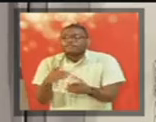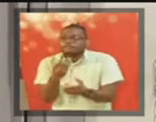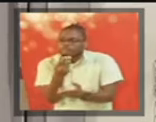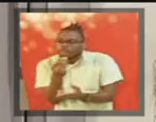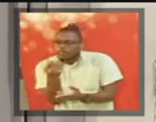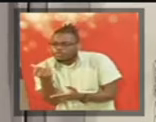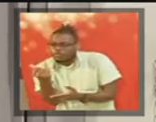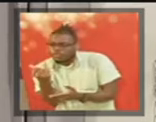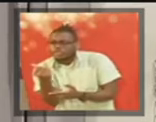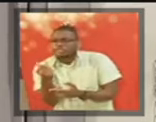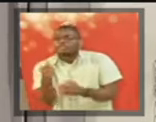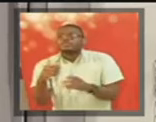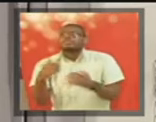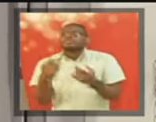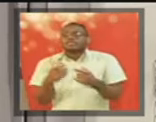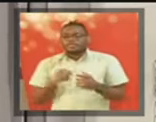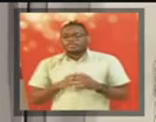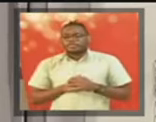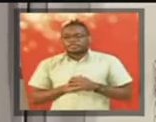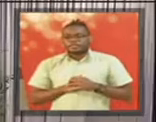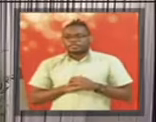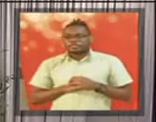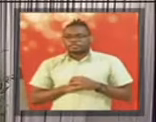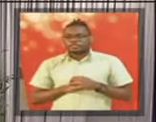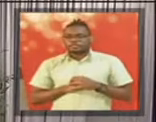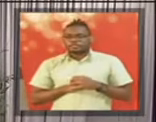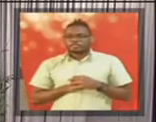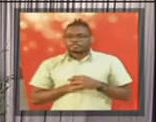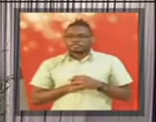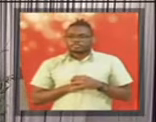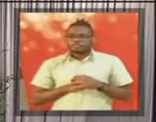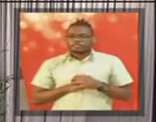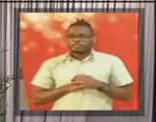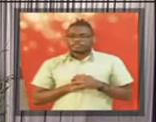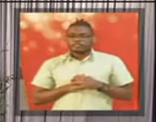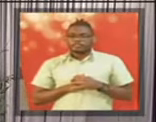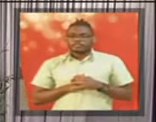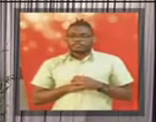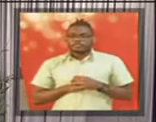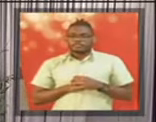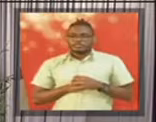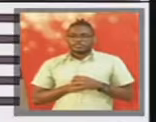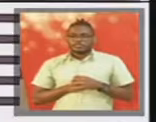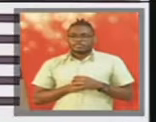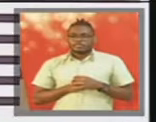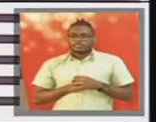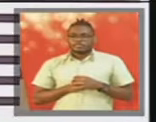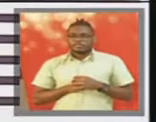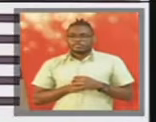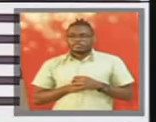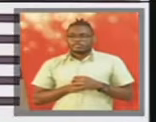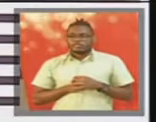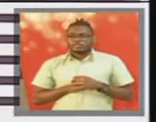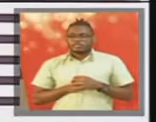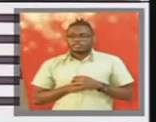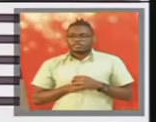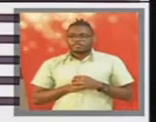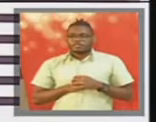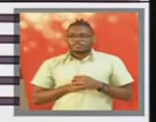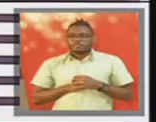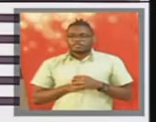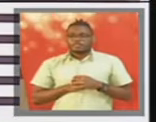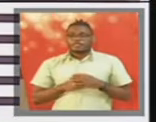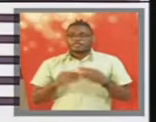that statement. So over to Dr. Hines. All right, move to Dr. Hines now, please, for the second question. Okay, thank you for your